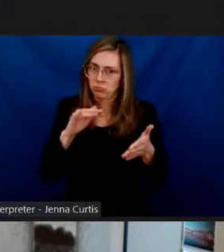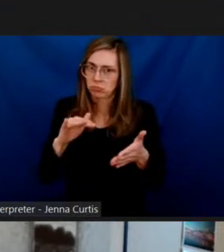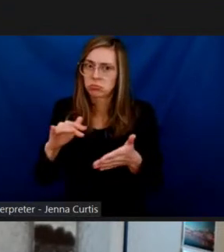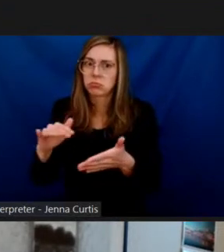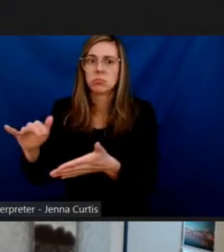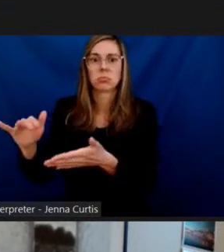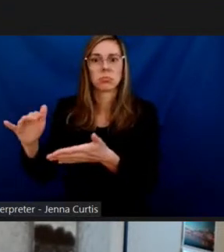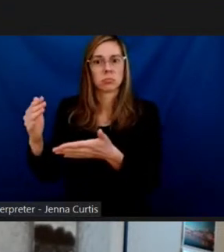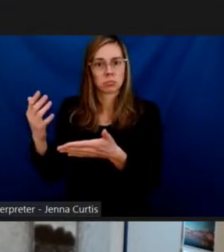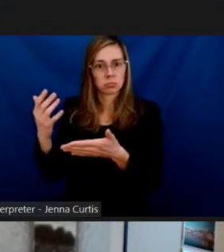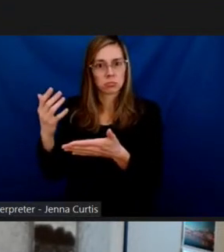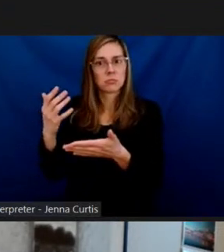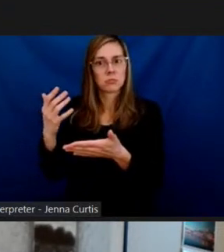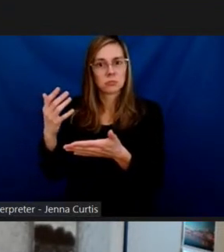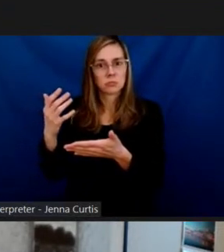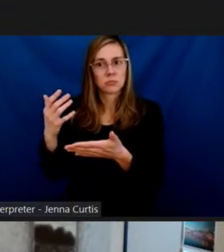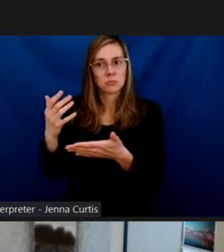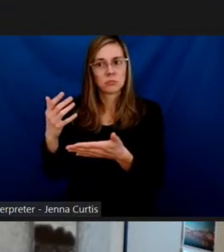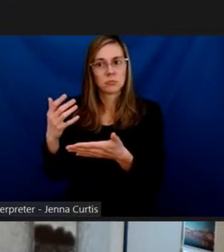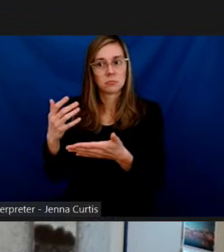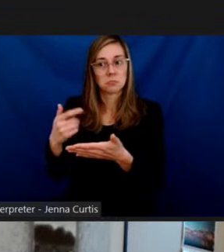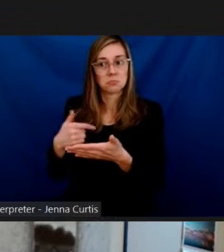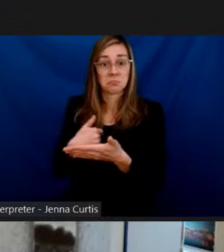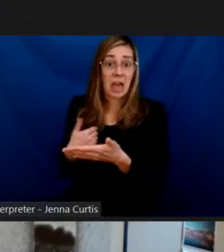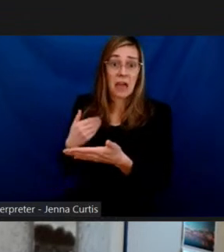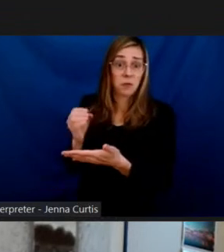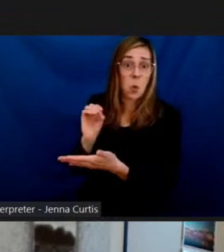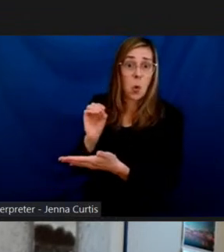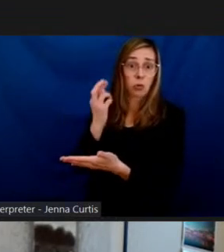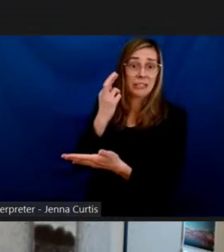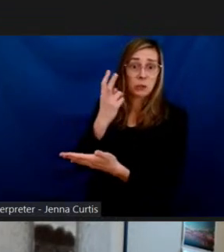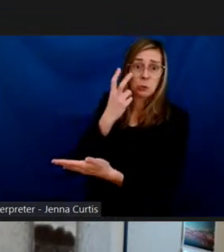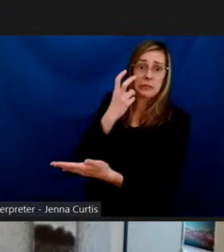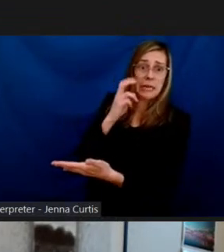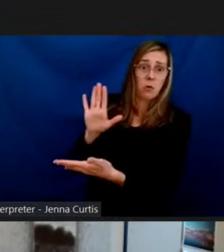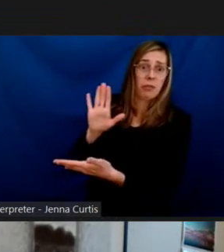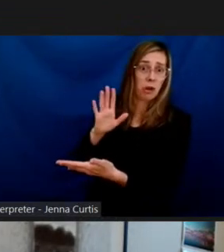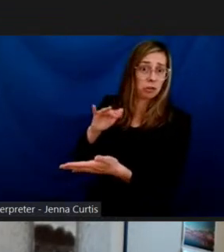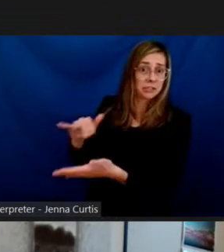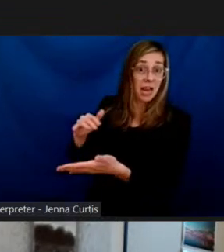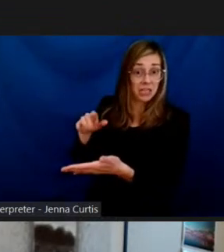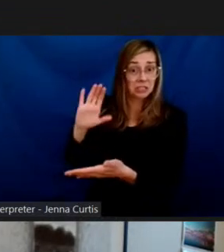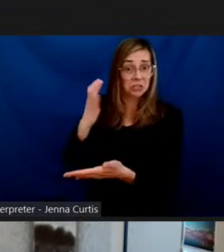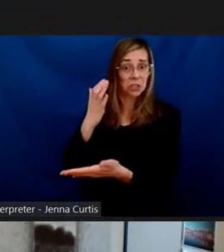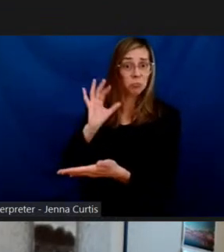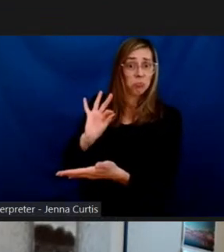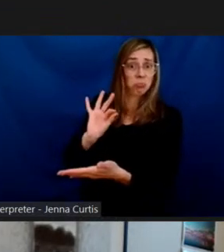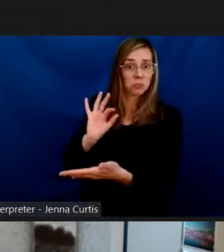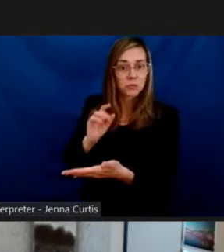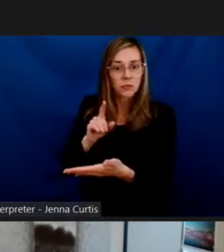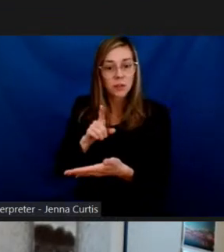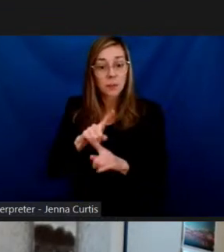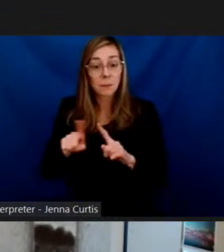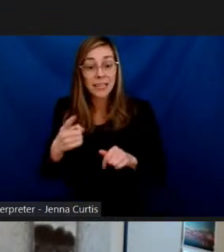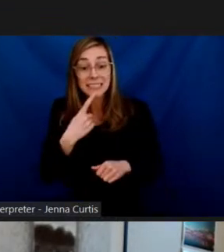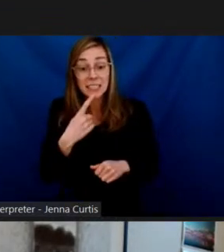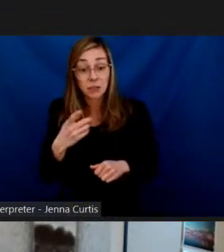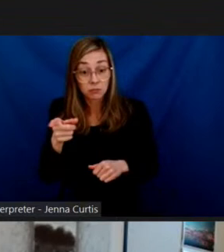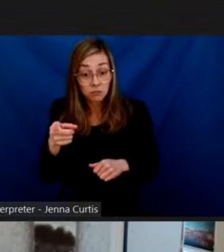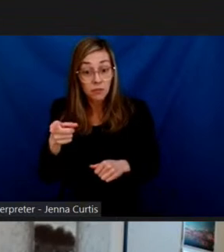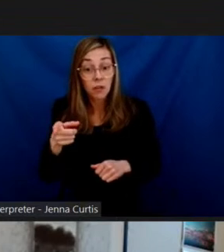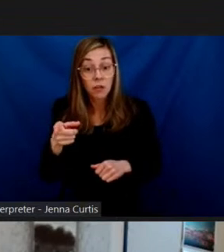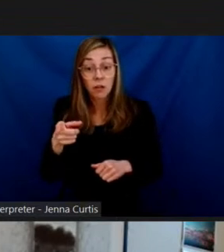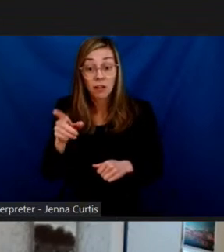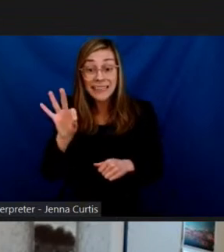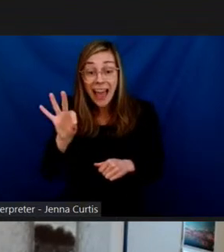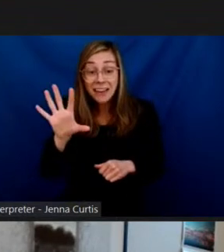no reason to doubt the study, but they said 95% of the people in unsanctioned camps who they interviewed had never been